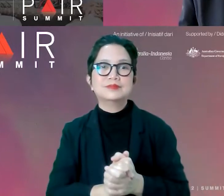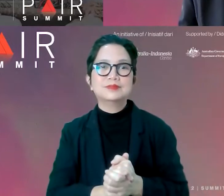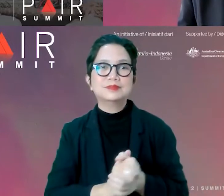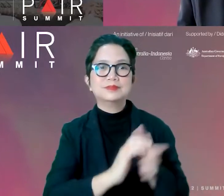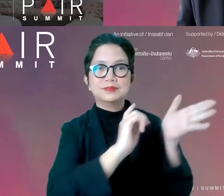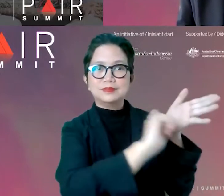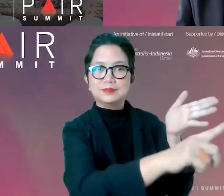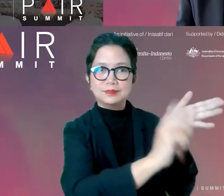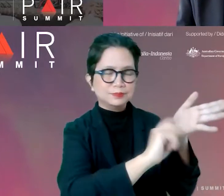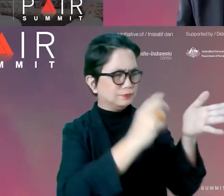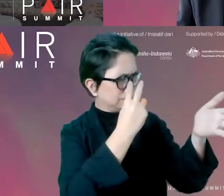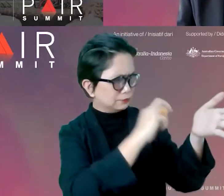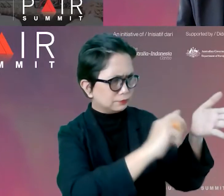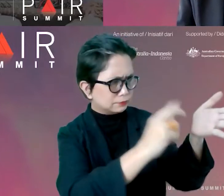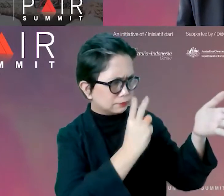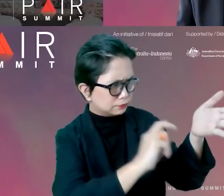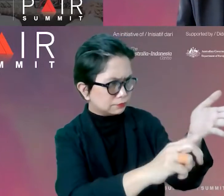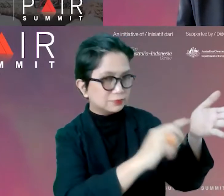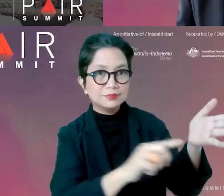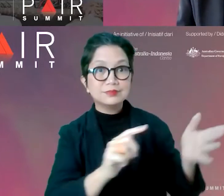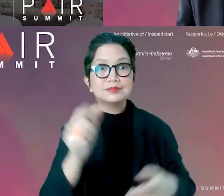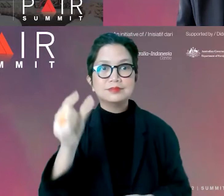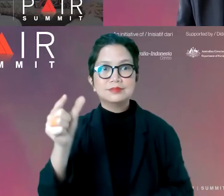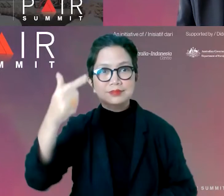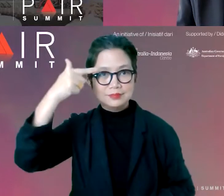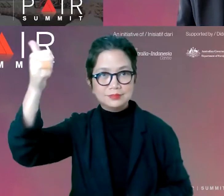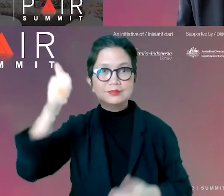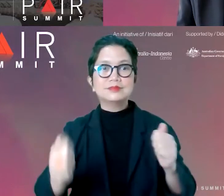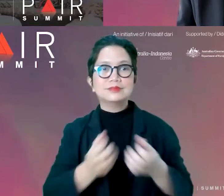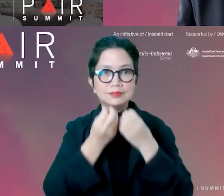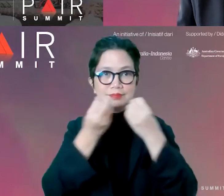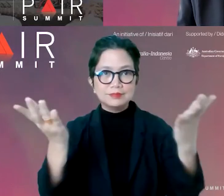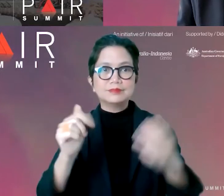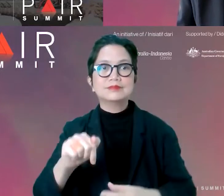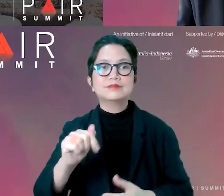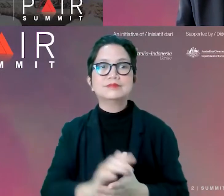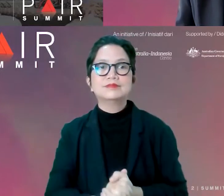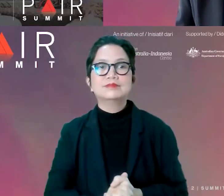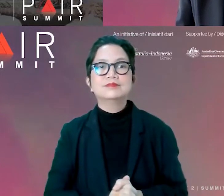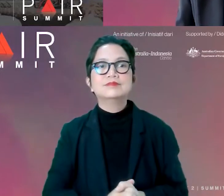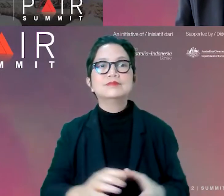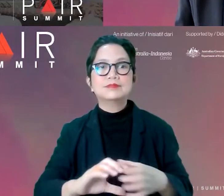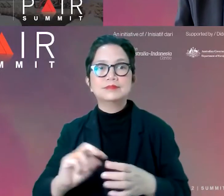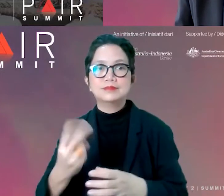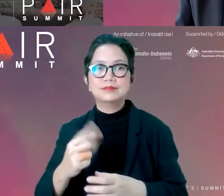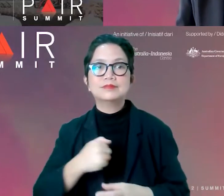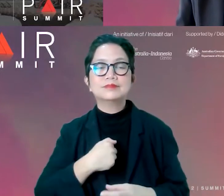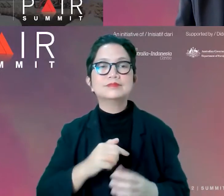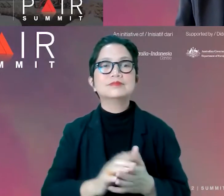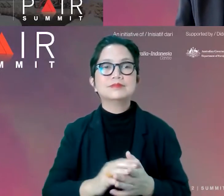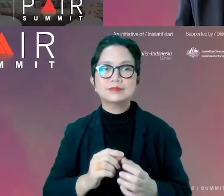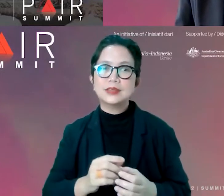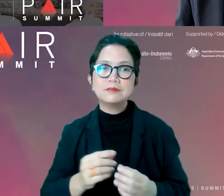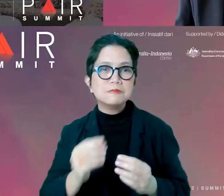specialists. Okay, so in this session, we're going to talk to our researchers who've looked at one of the biggest challenges